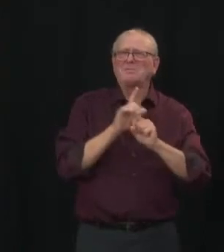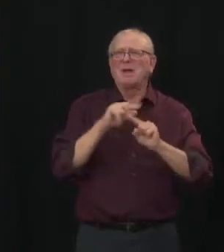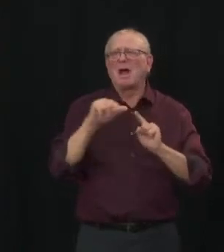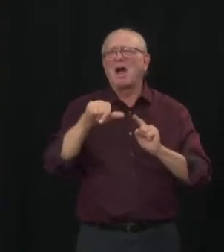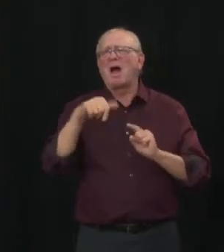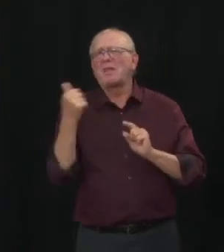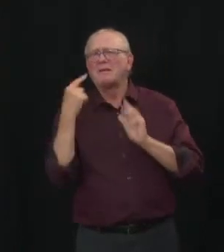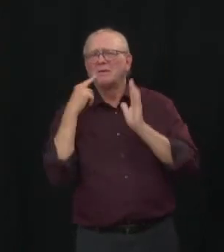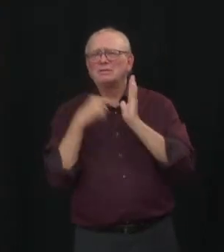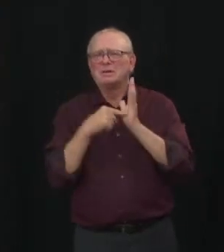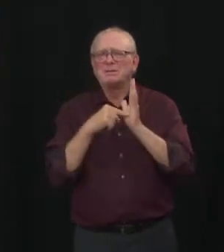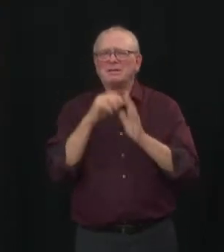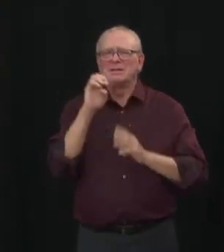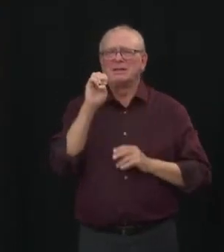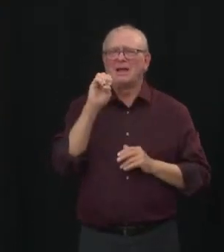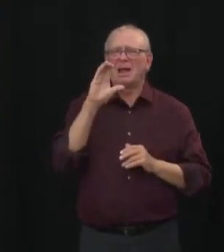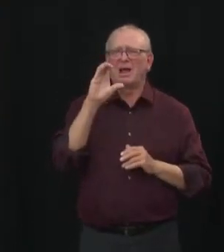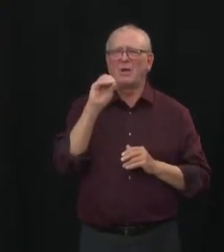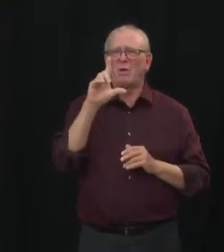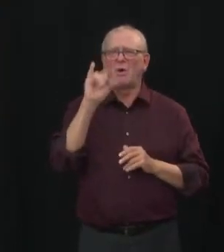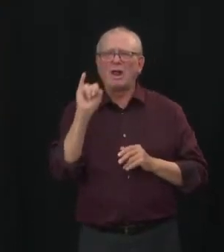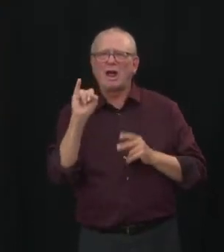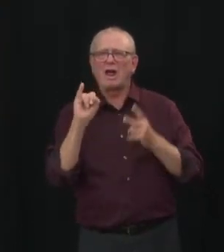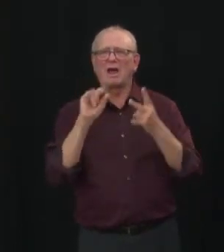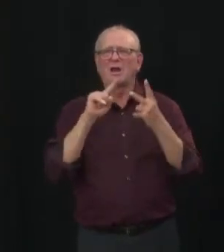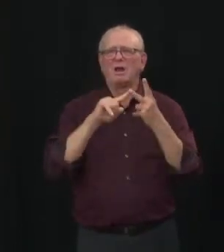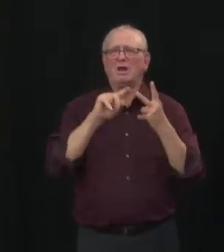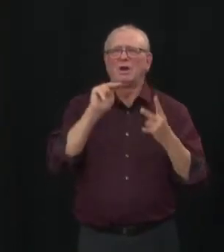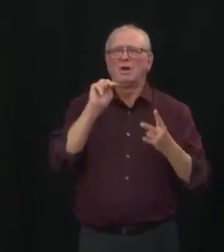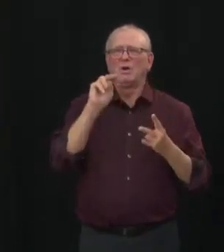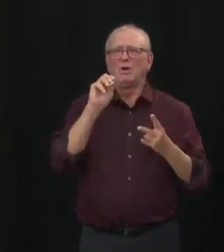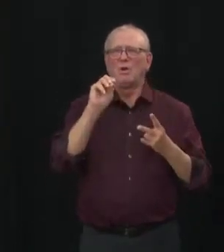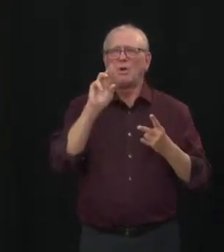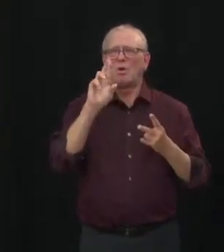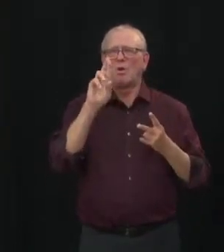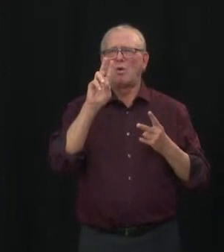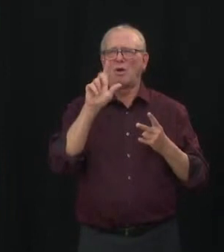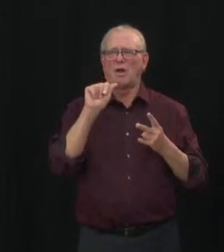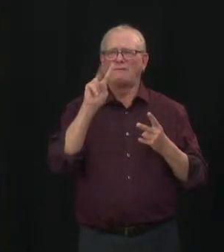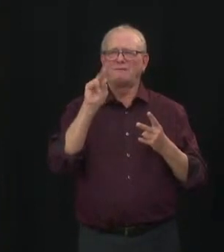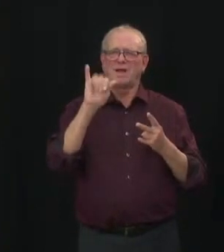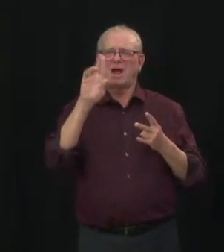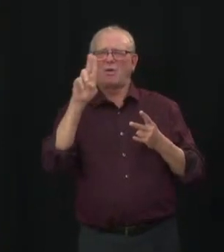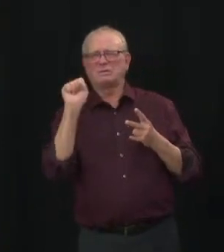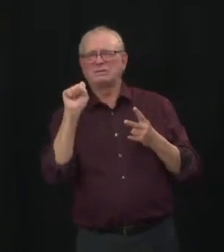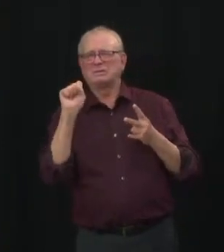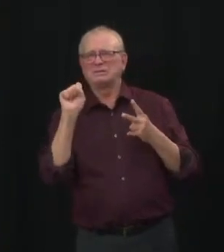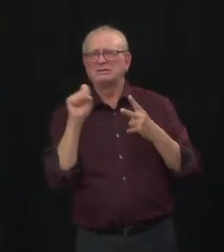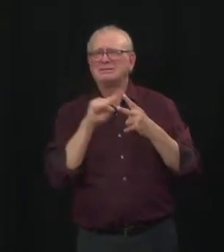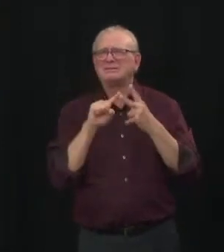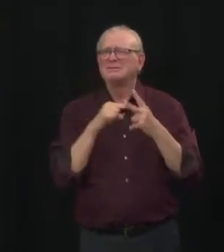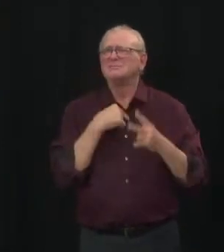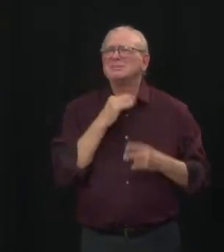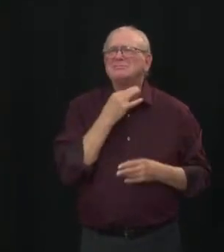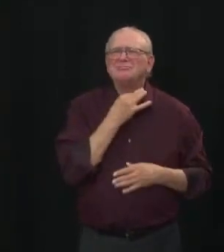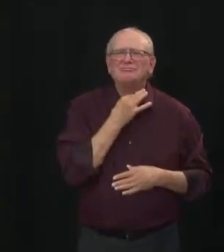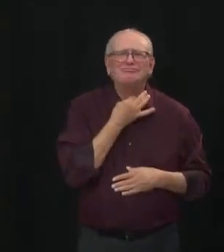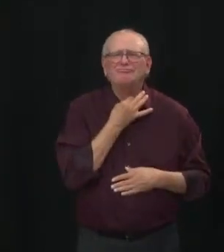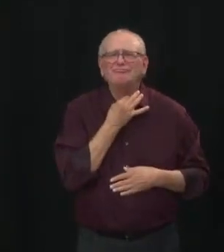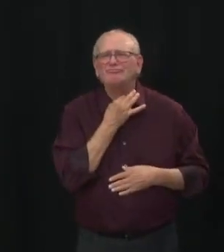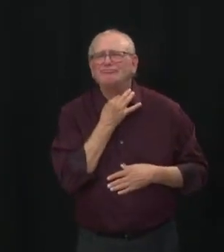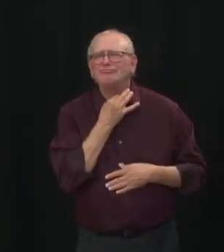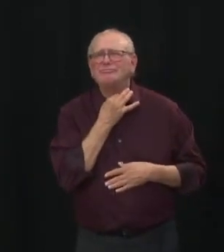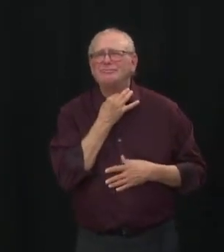and norovirus and salmonella. And I'm wondering if we're seeing gastrointestinal symptoms in this particular